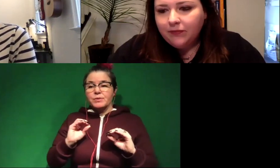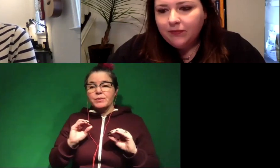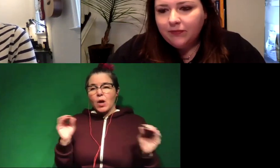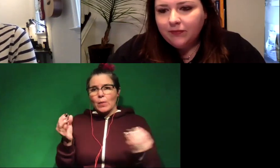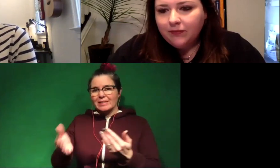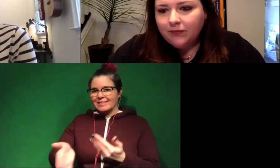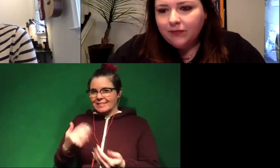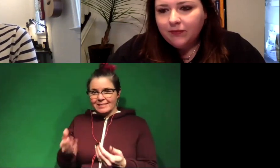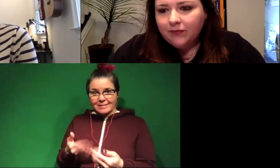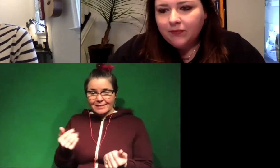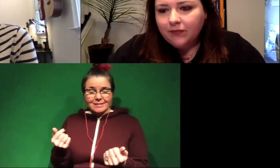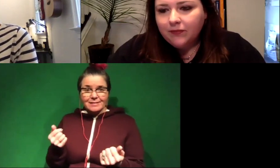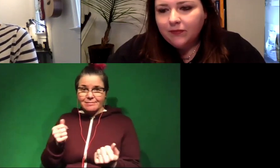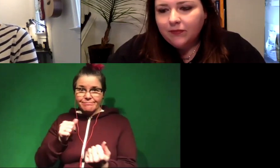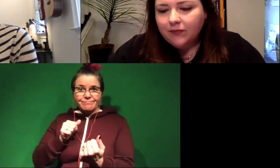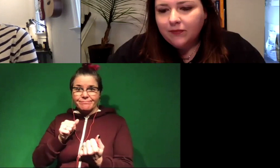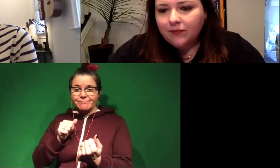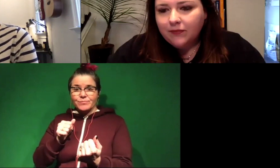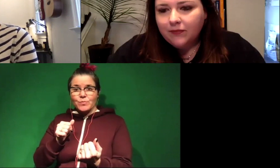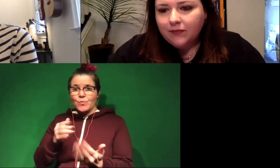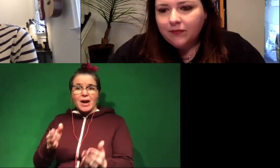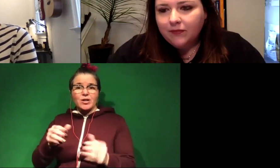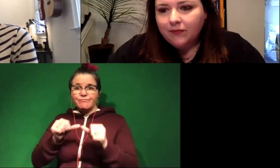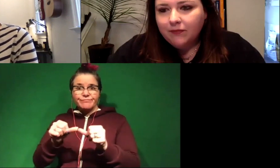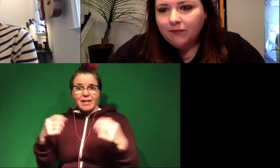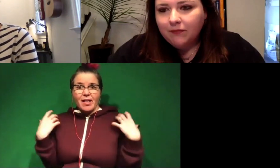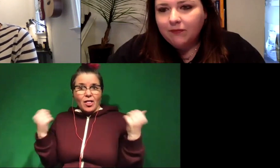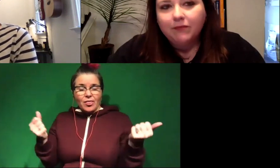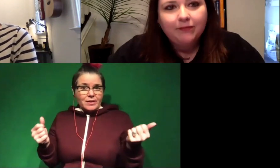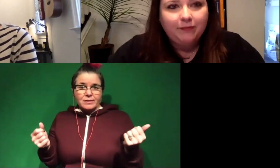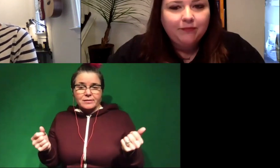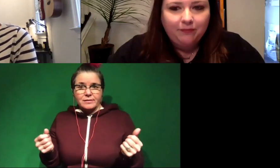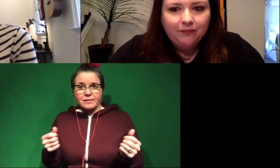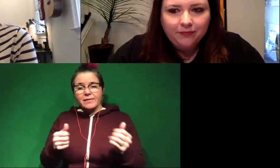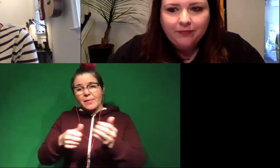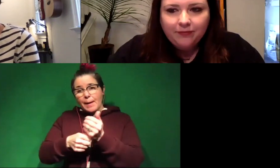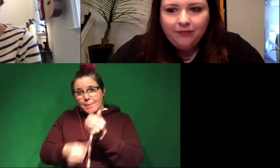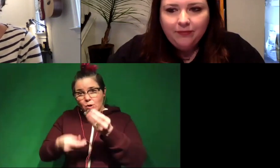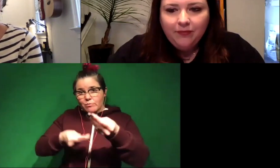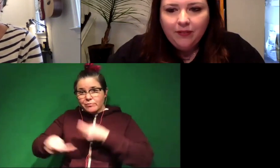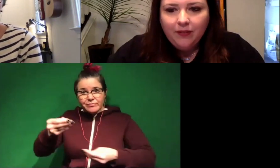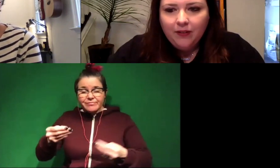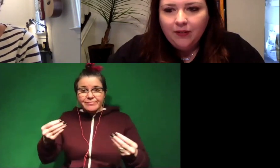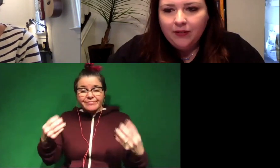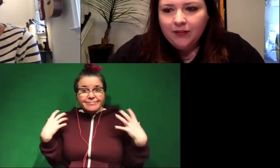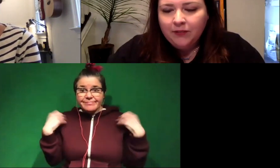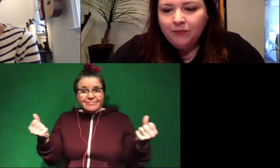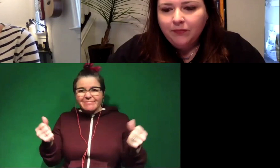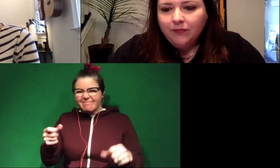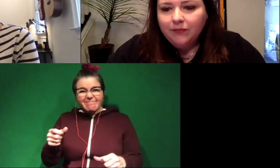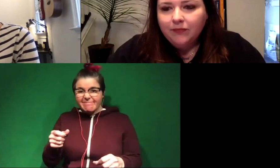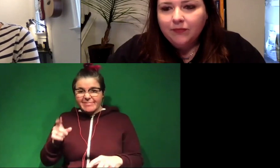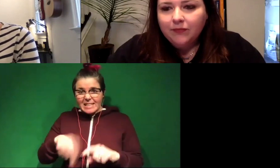easy way to stay healthy that's going to just be like fecal transplant or anything like that. Unfortunately, it's